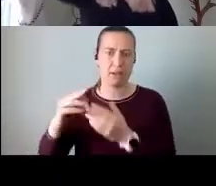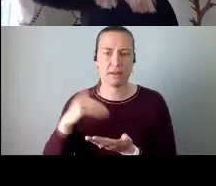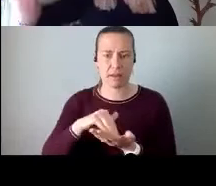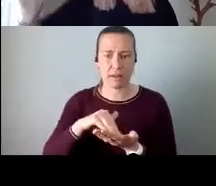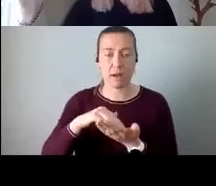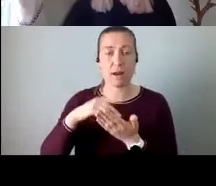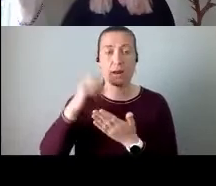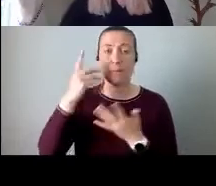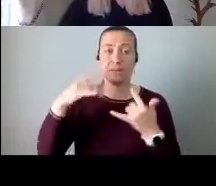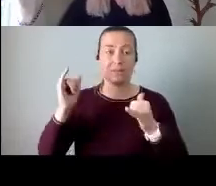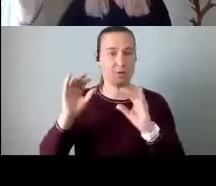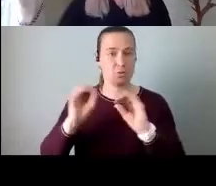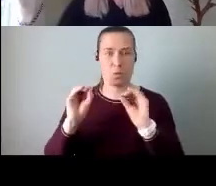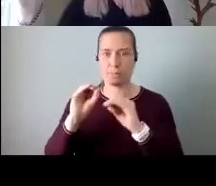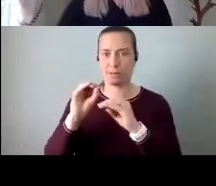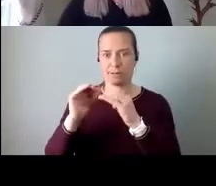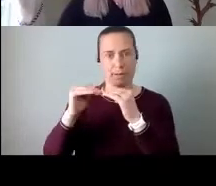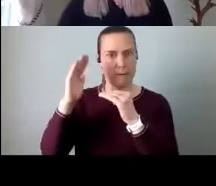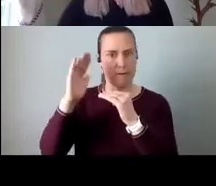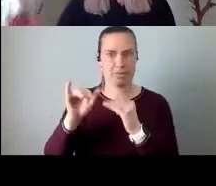above that 100% line yet.